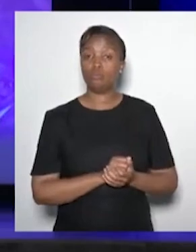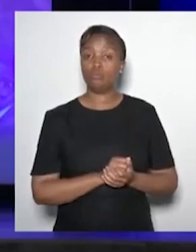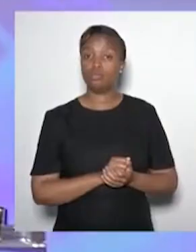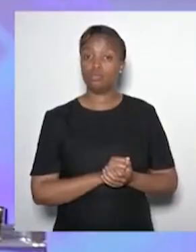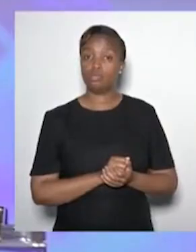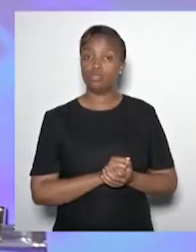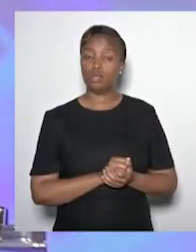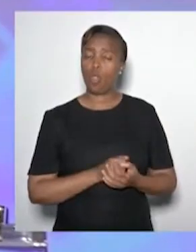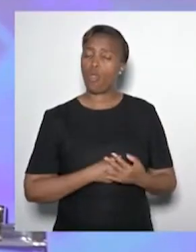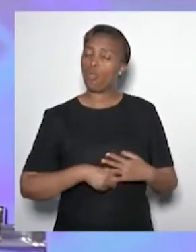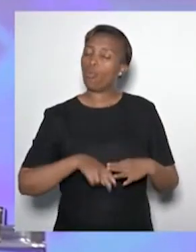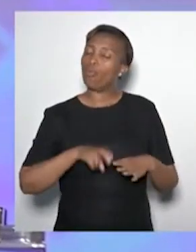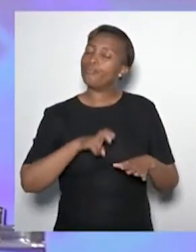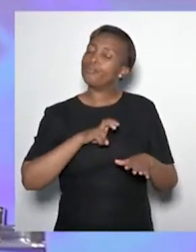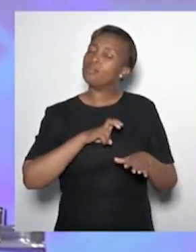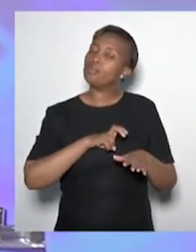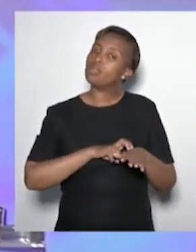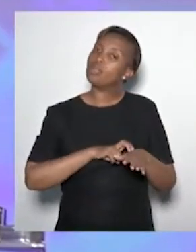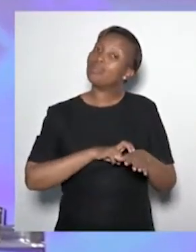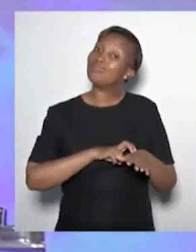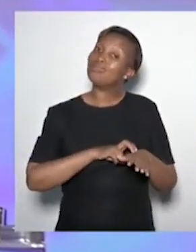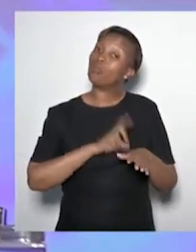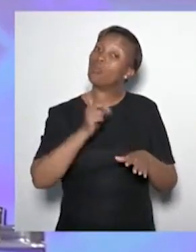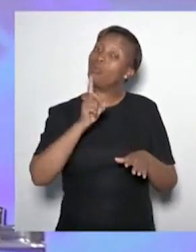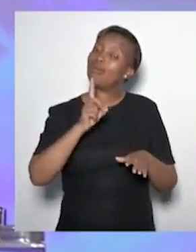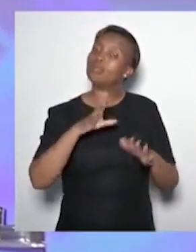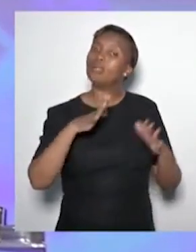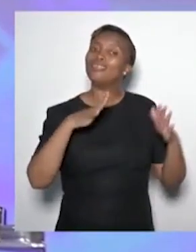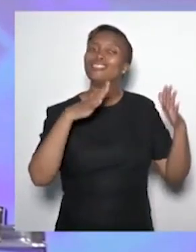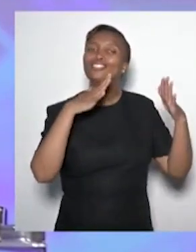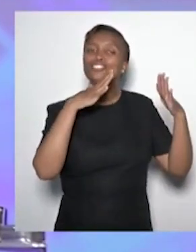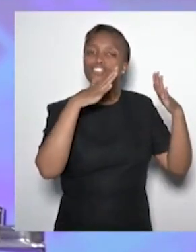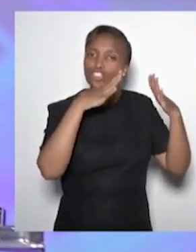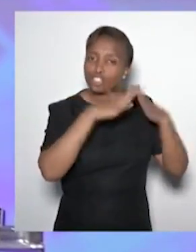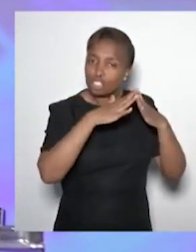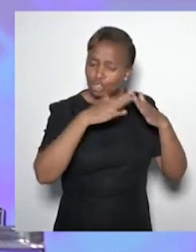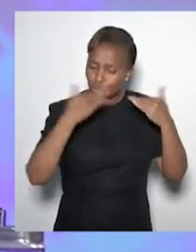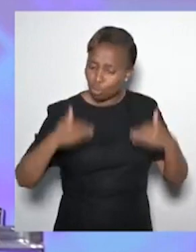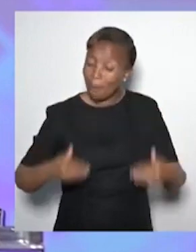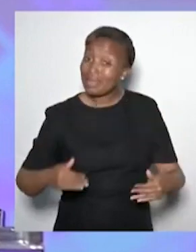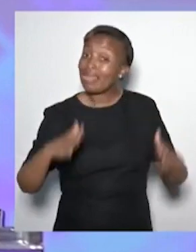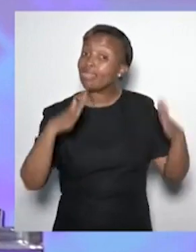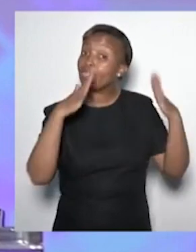it will take the church to be the church.